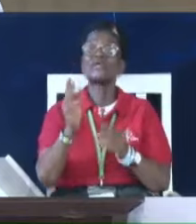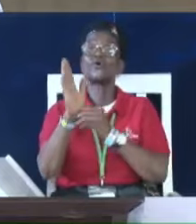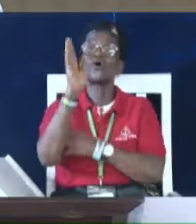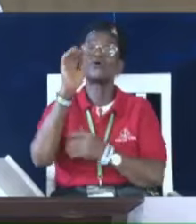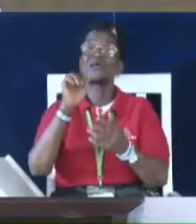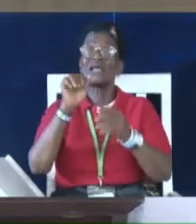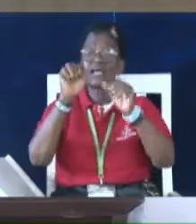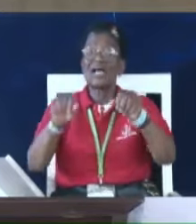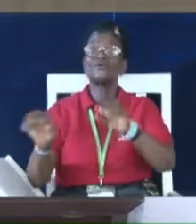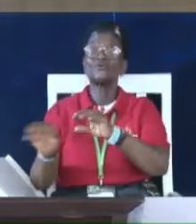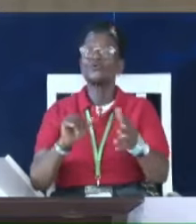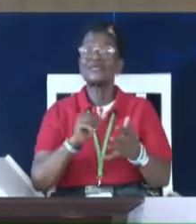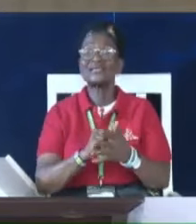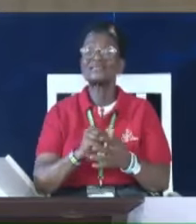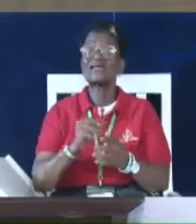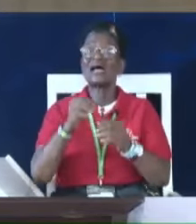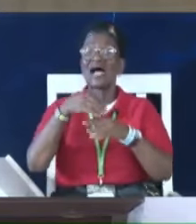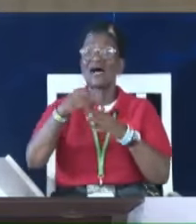After tonight,